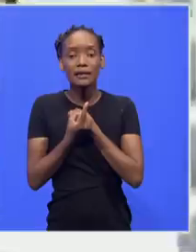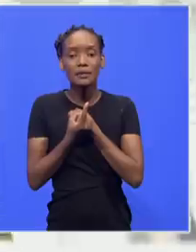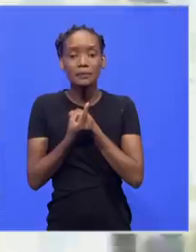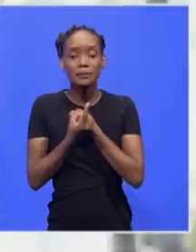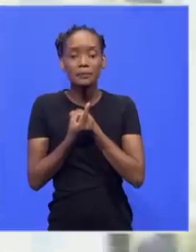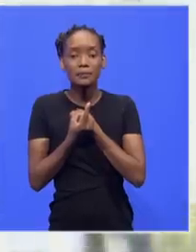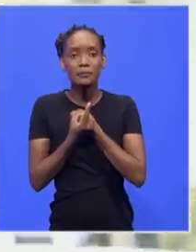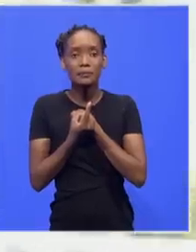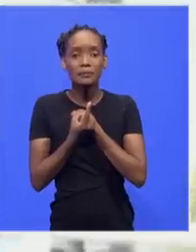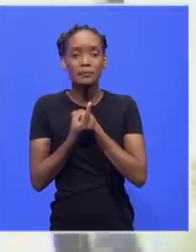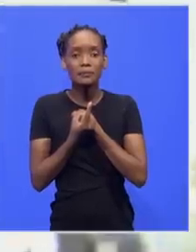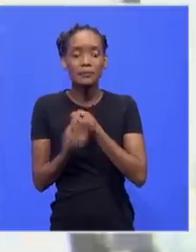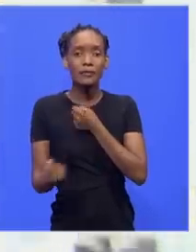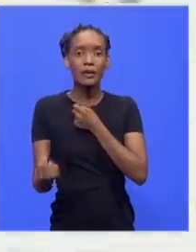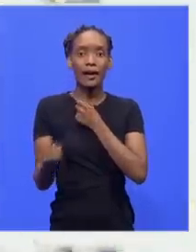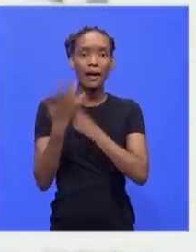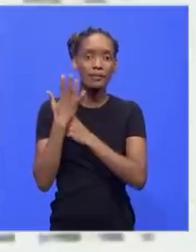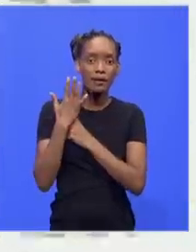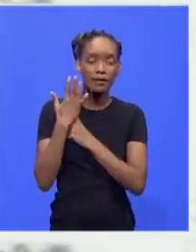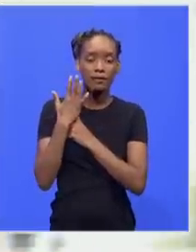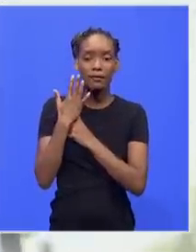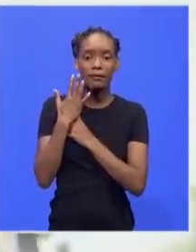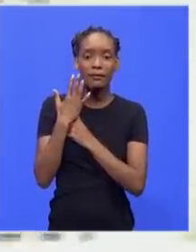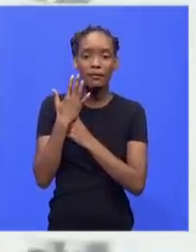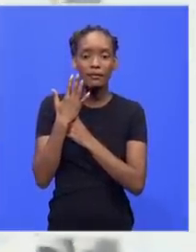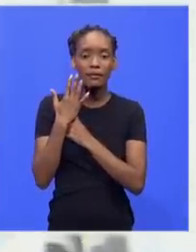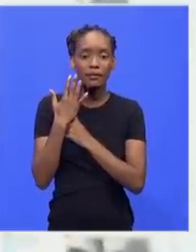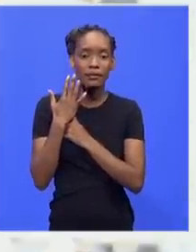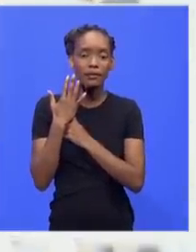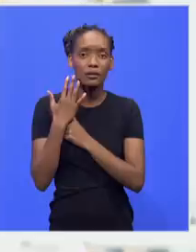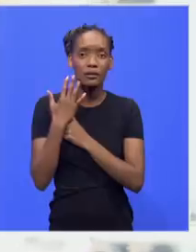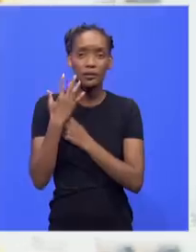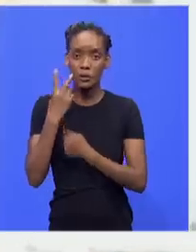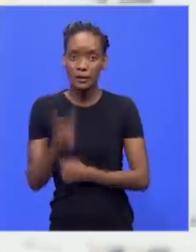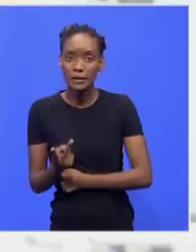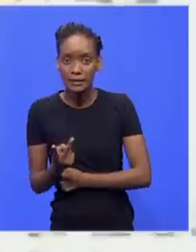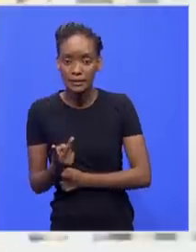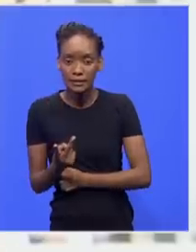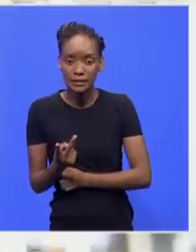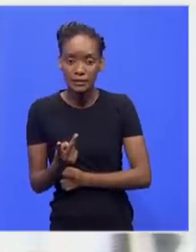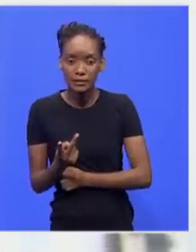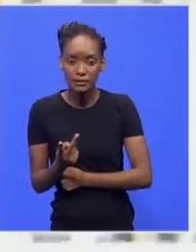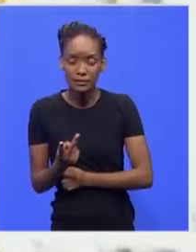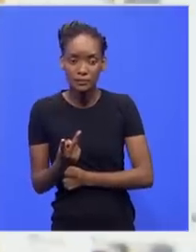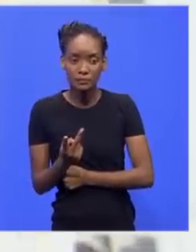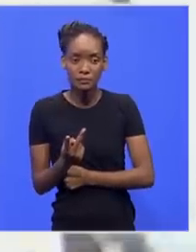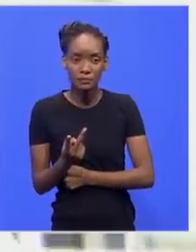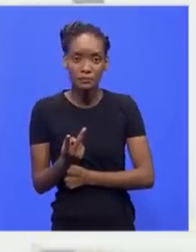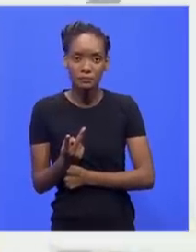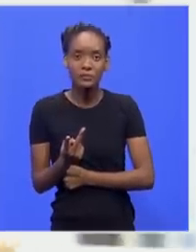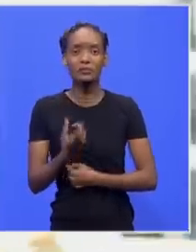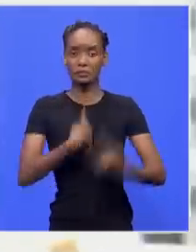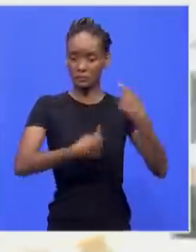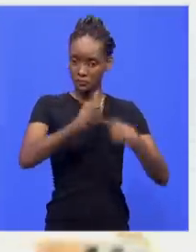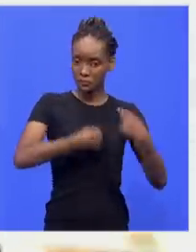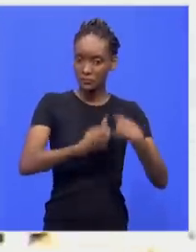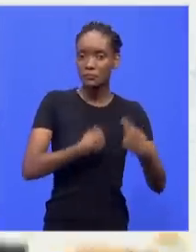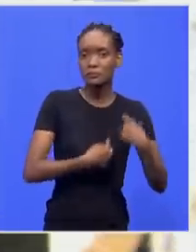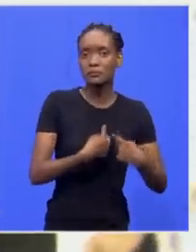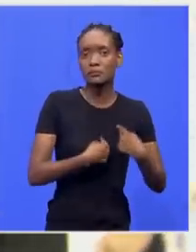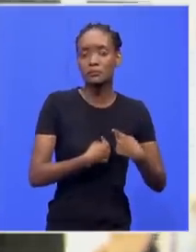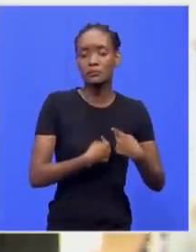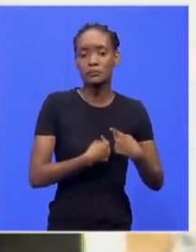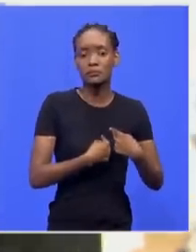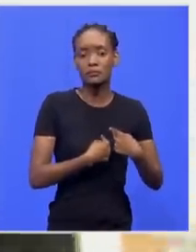attack. Huh? Here. Where here? You see me? Attack is just xenophobia. That I'm coming here, he